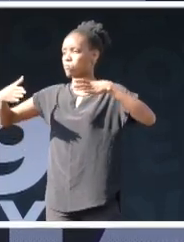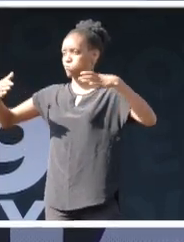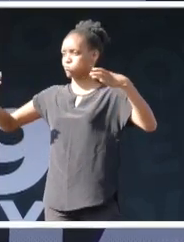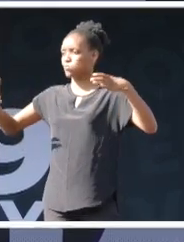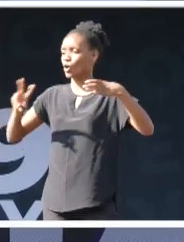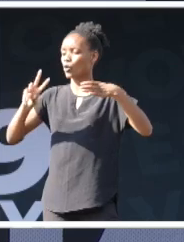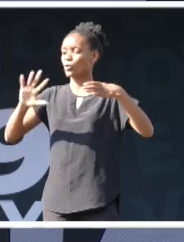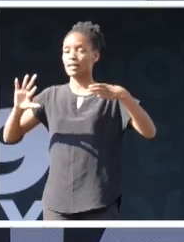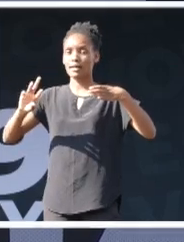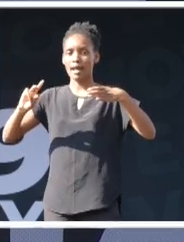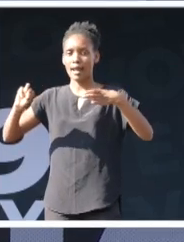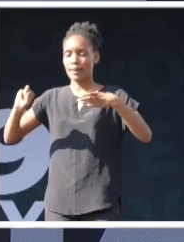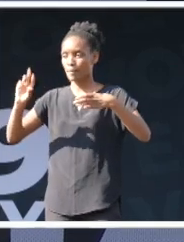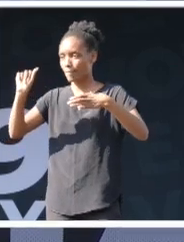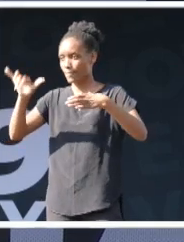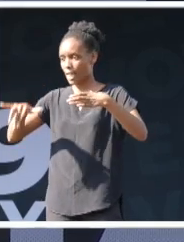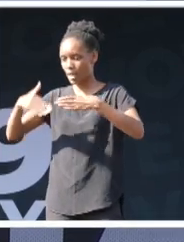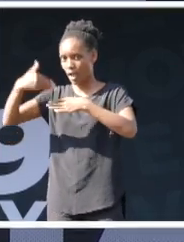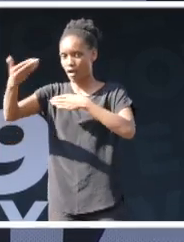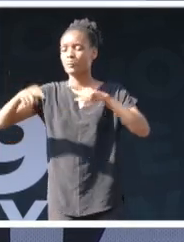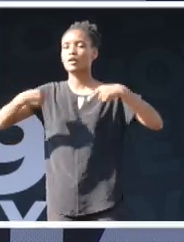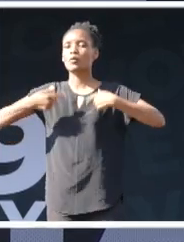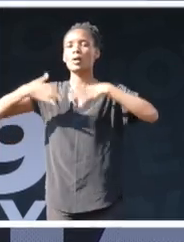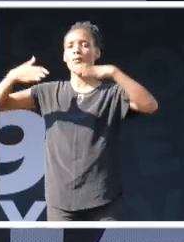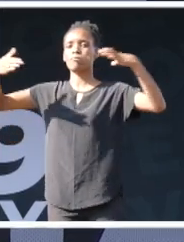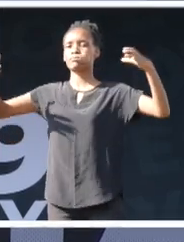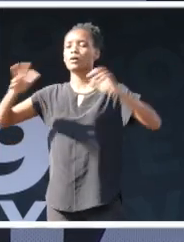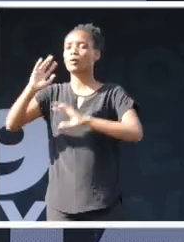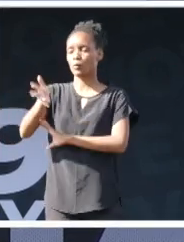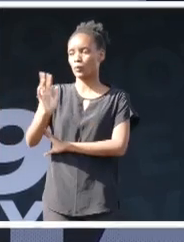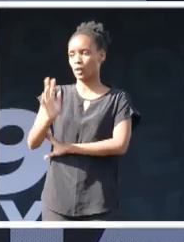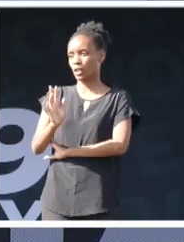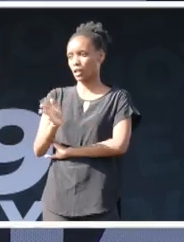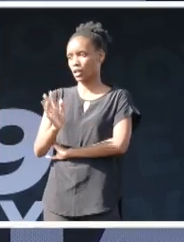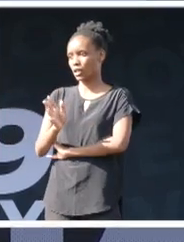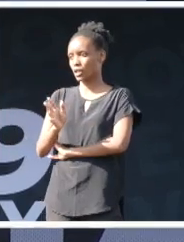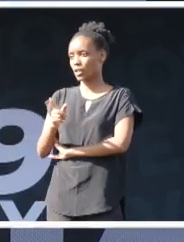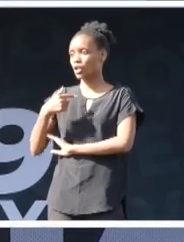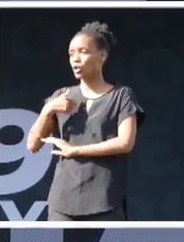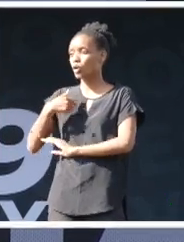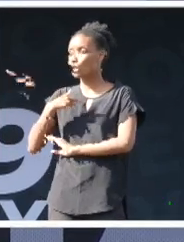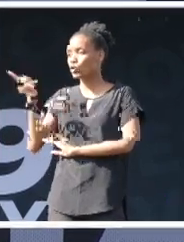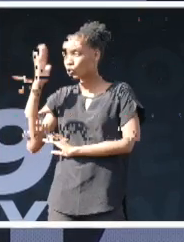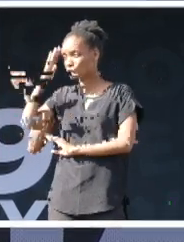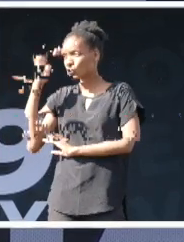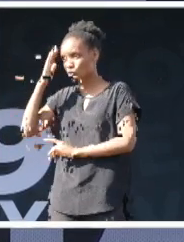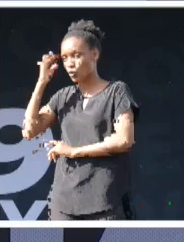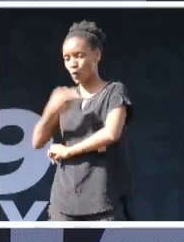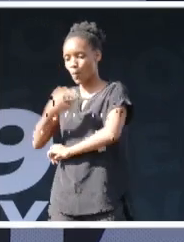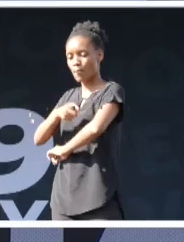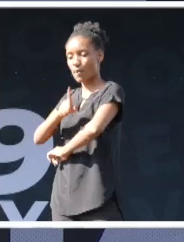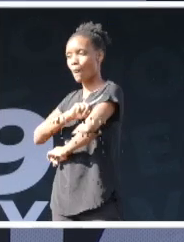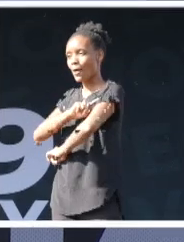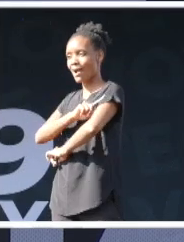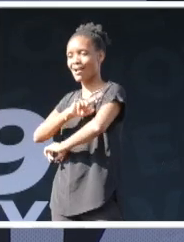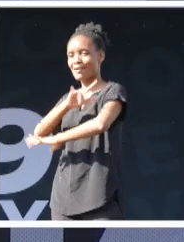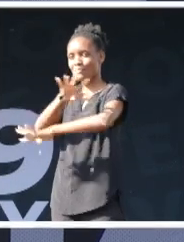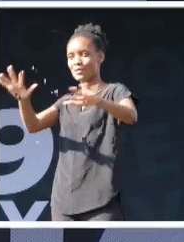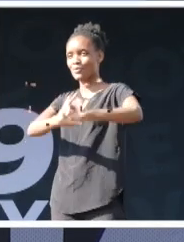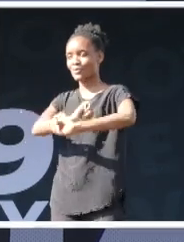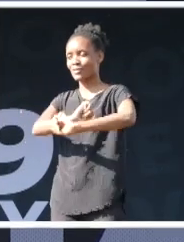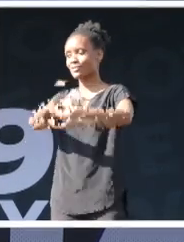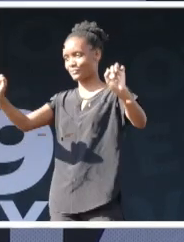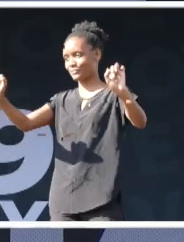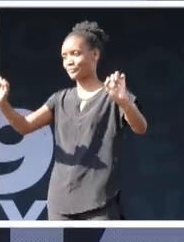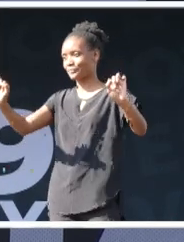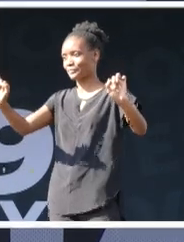29th of May. Because you know what? The power belongs to the people. The